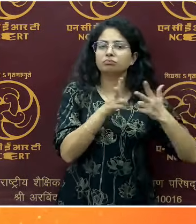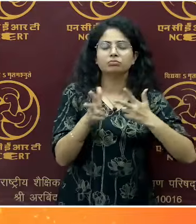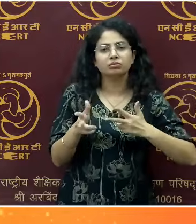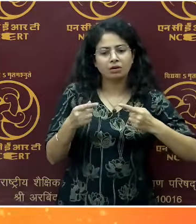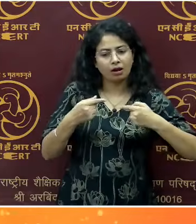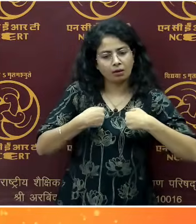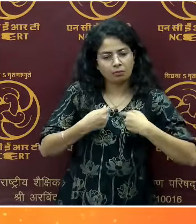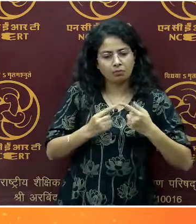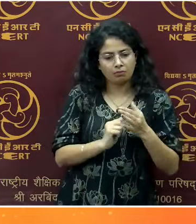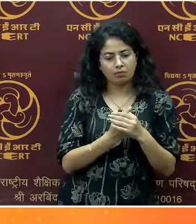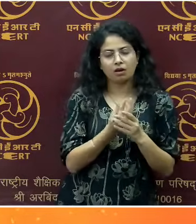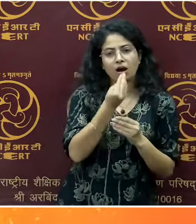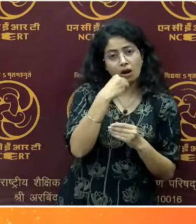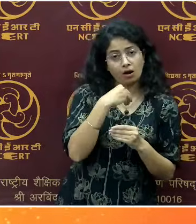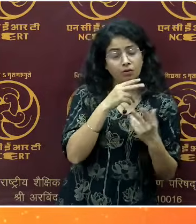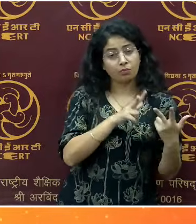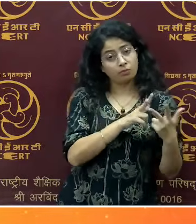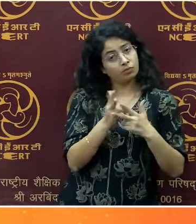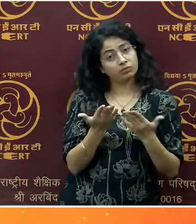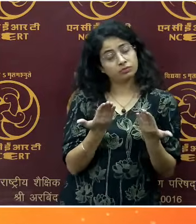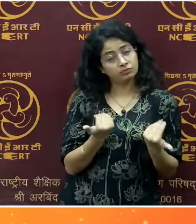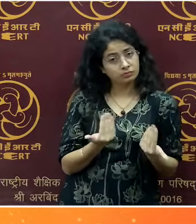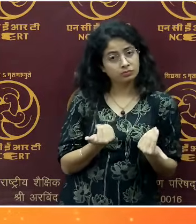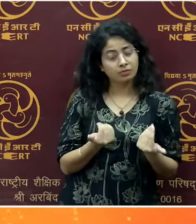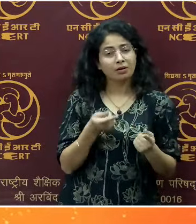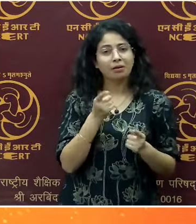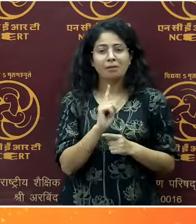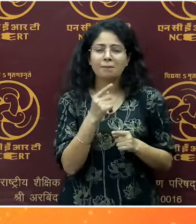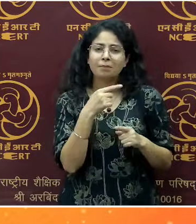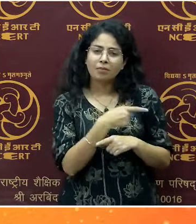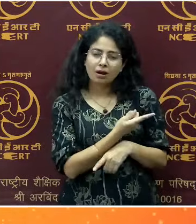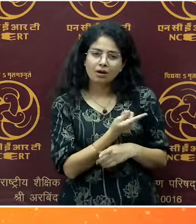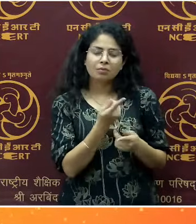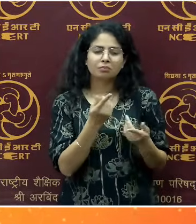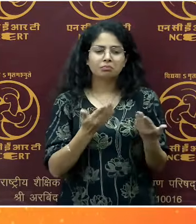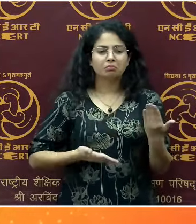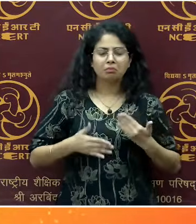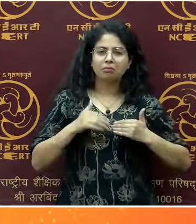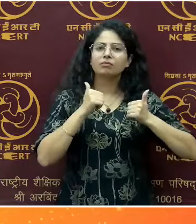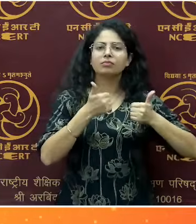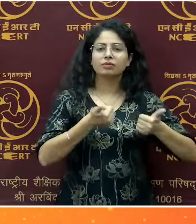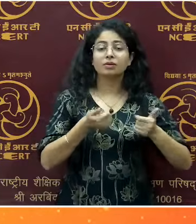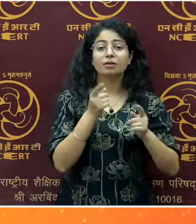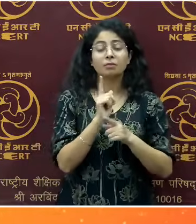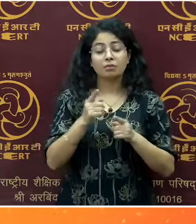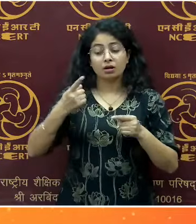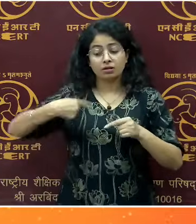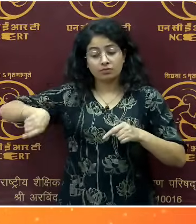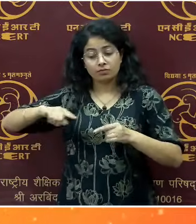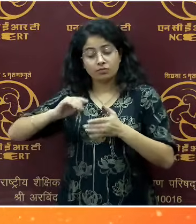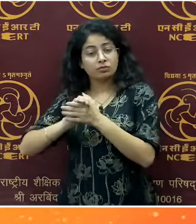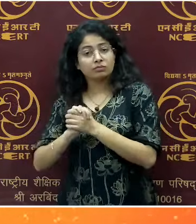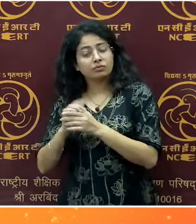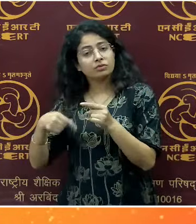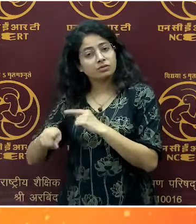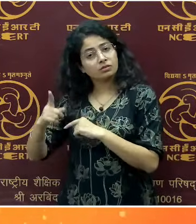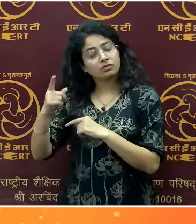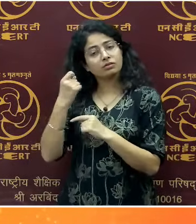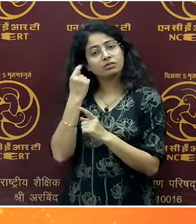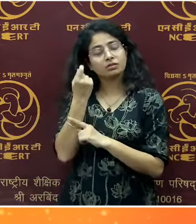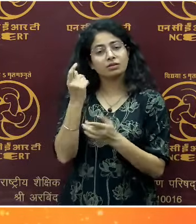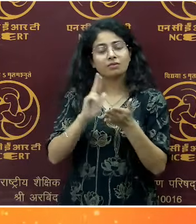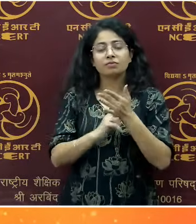grass. He could say this thing, but he was kind, he was helpful, he never said this thing, but they realized it themselves. So